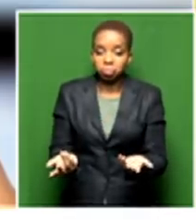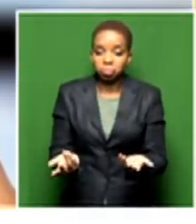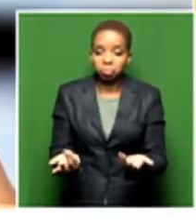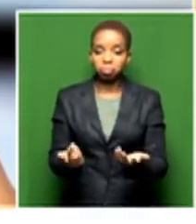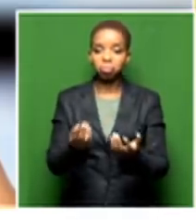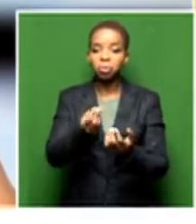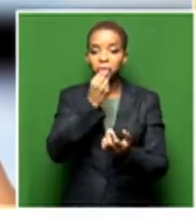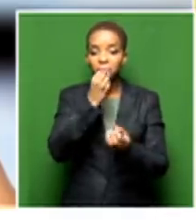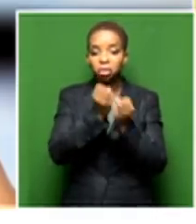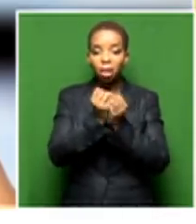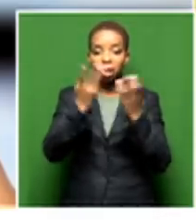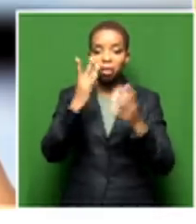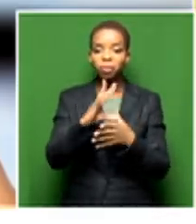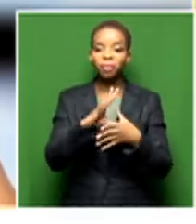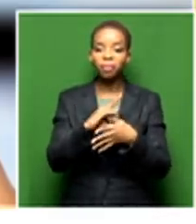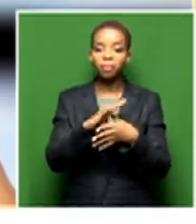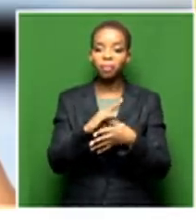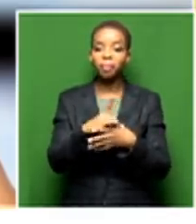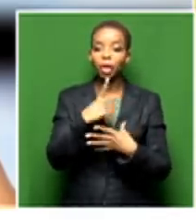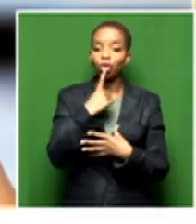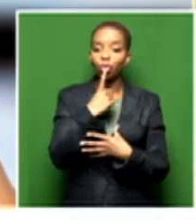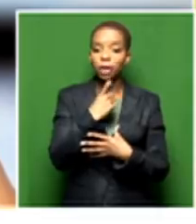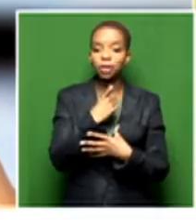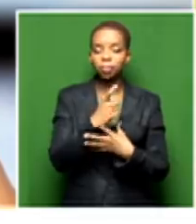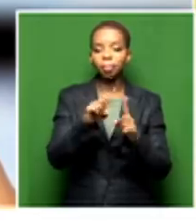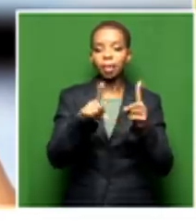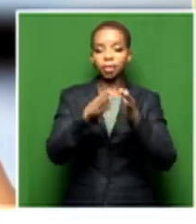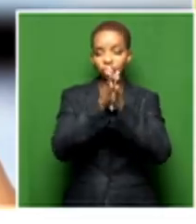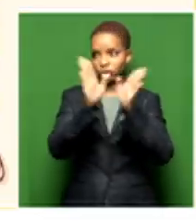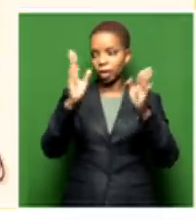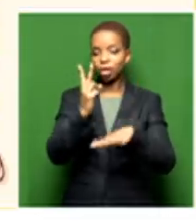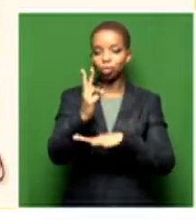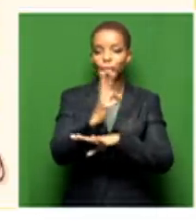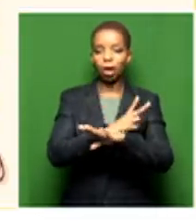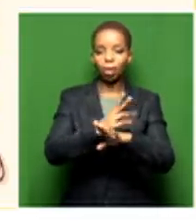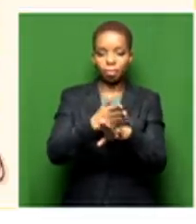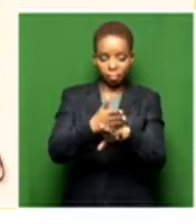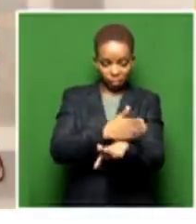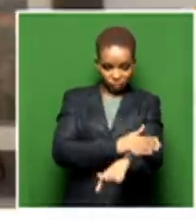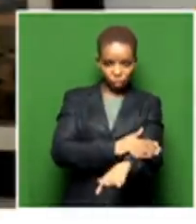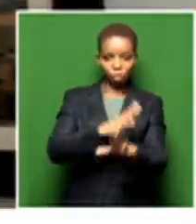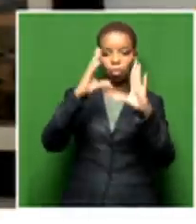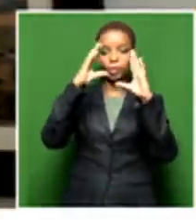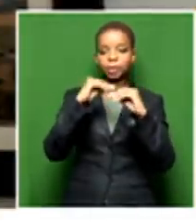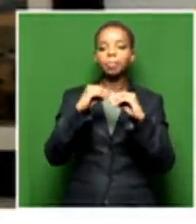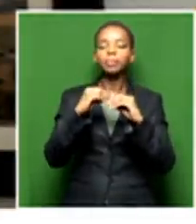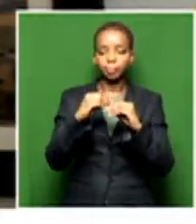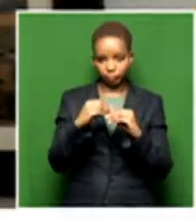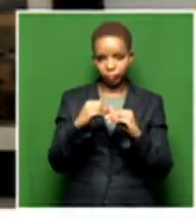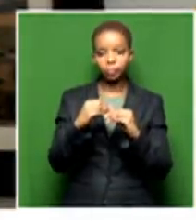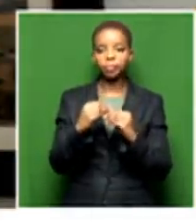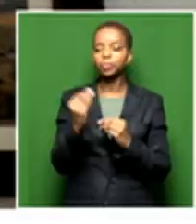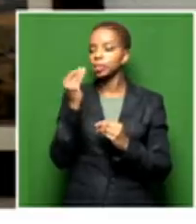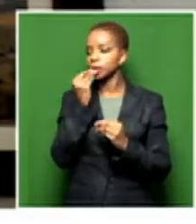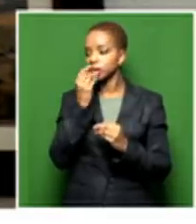red meat. But in general, yes, you want to eat about 2 hours before bed because it will increase your